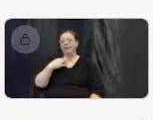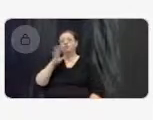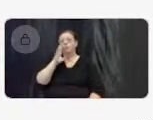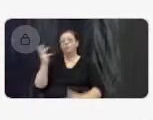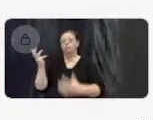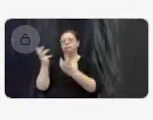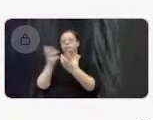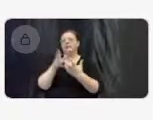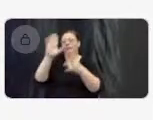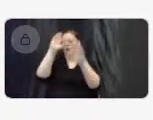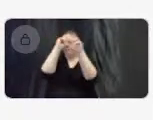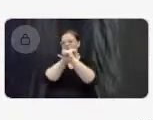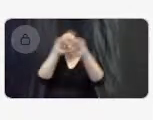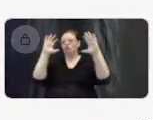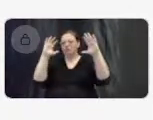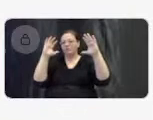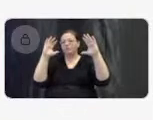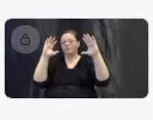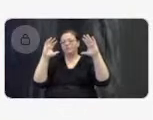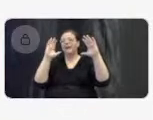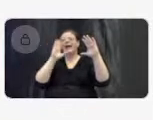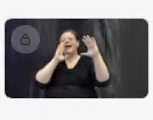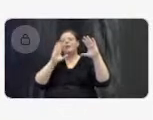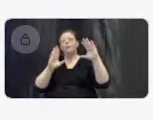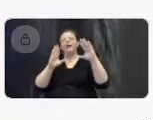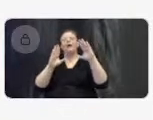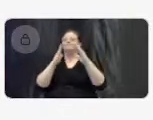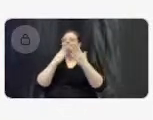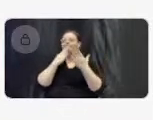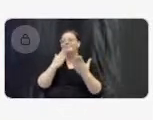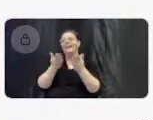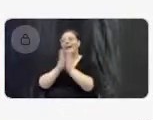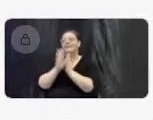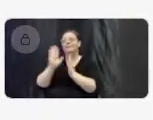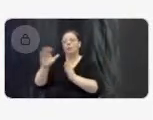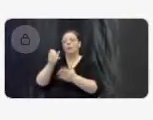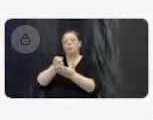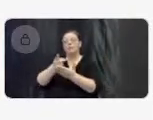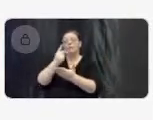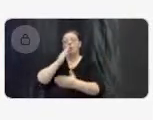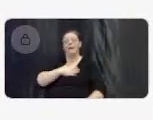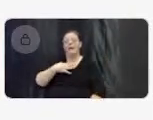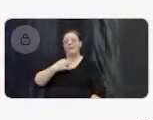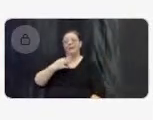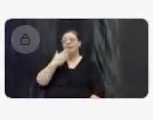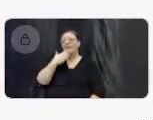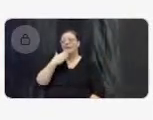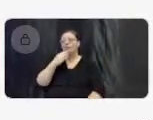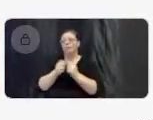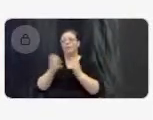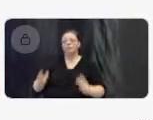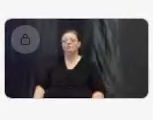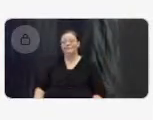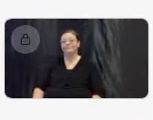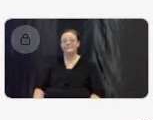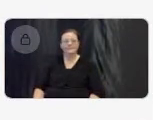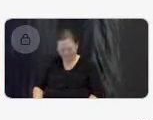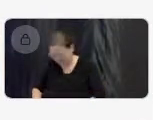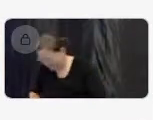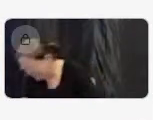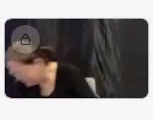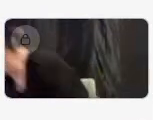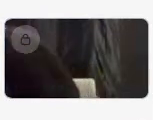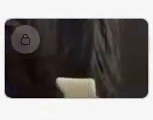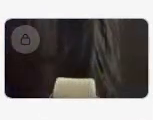into their vision and graciously ask for your approval of my application. Thank you very much. Thank you very